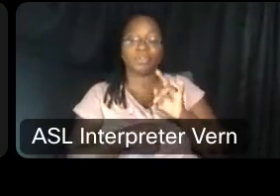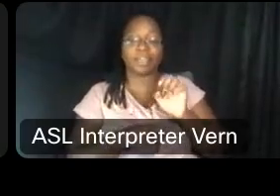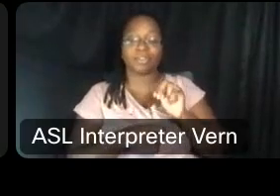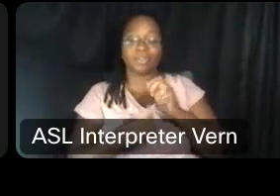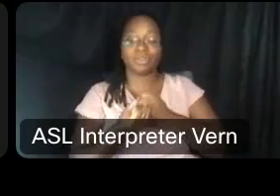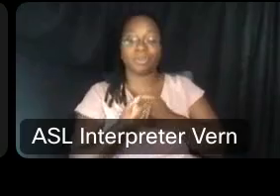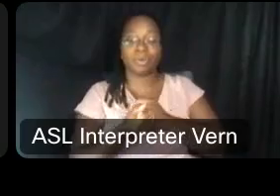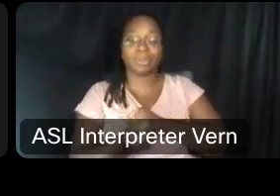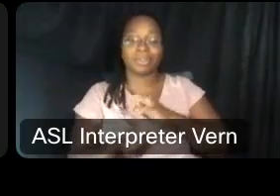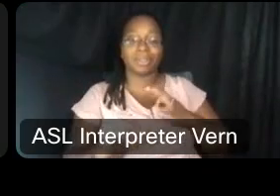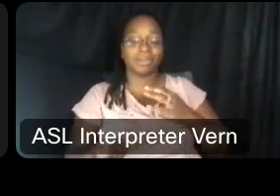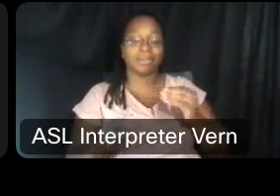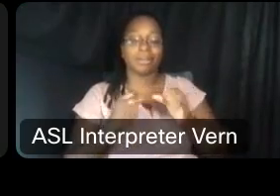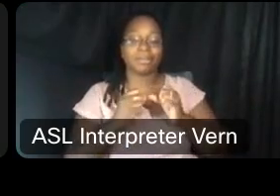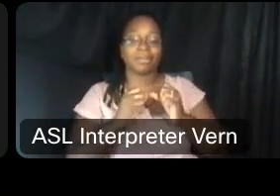sustainable change.